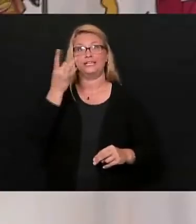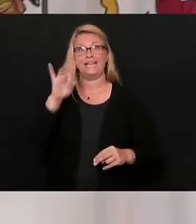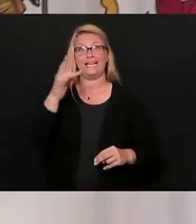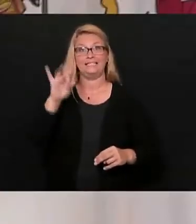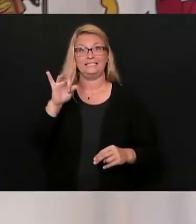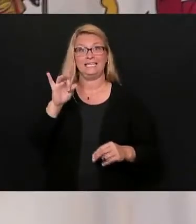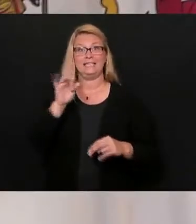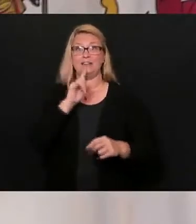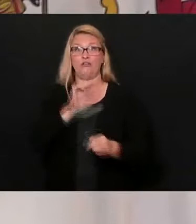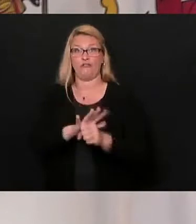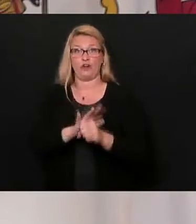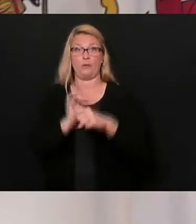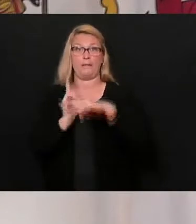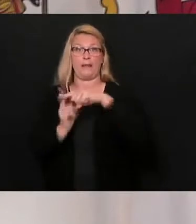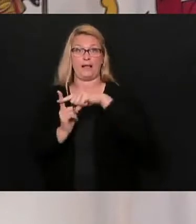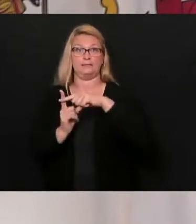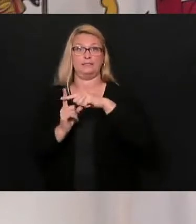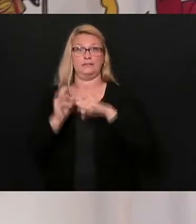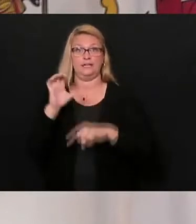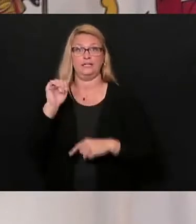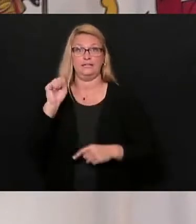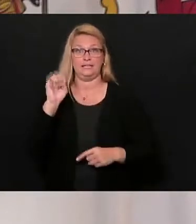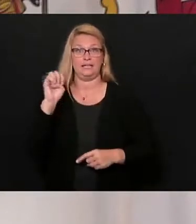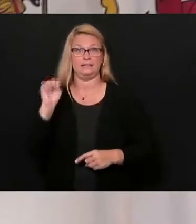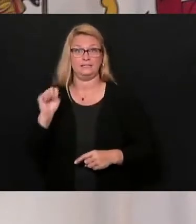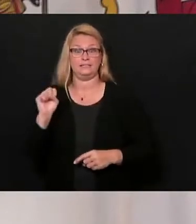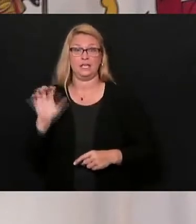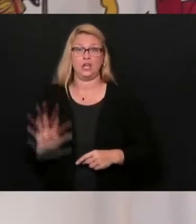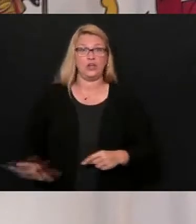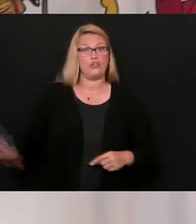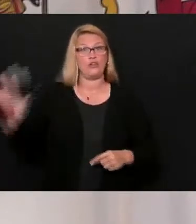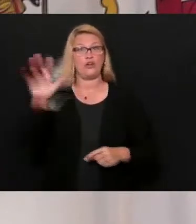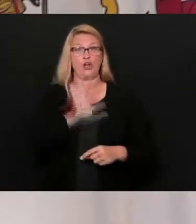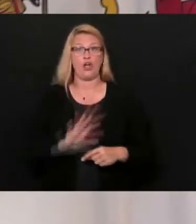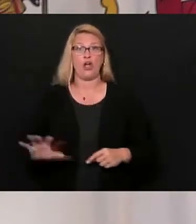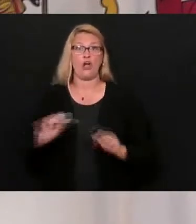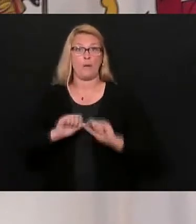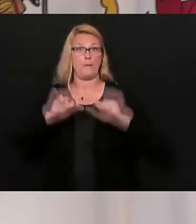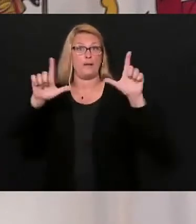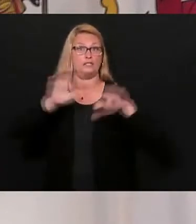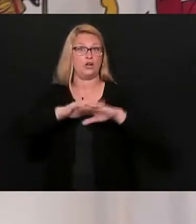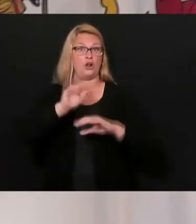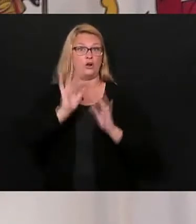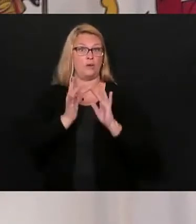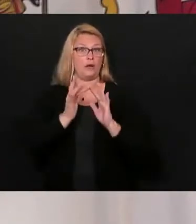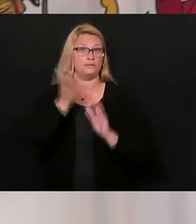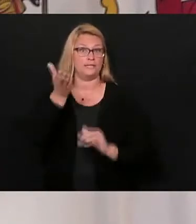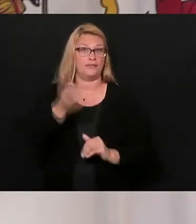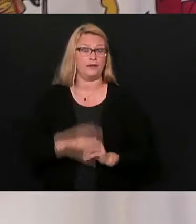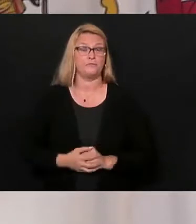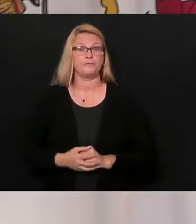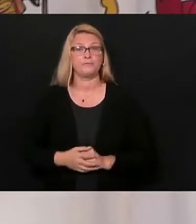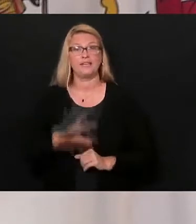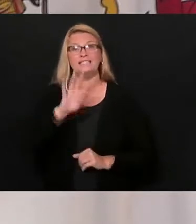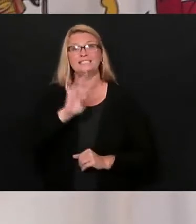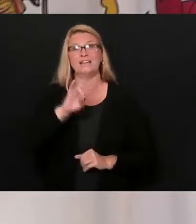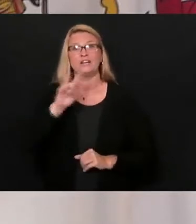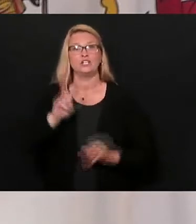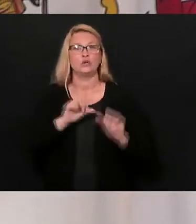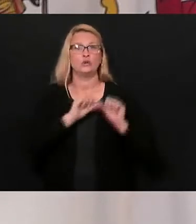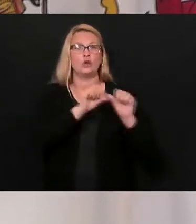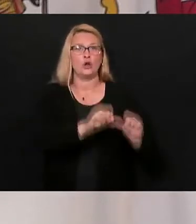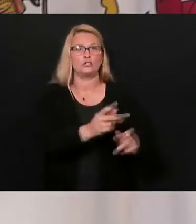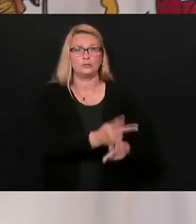118 confirmed cases. They're all up on our website as well. We have 72 long-term